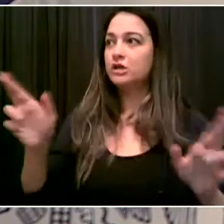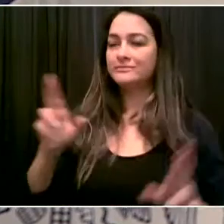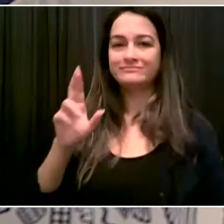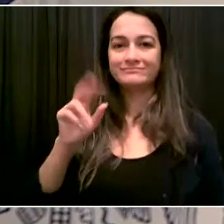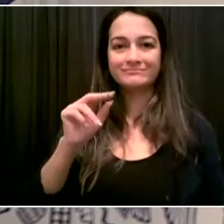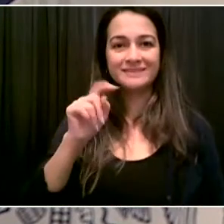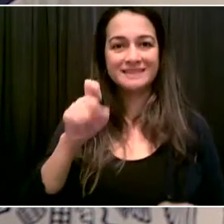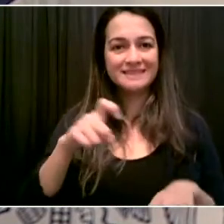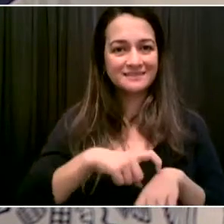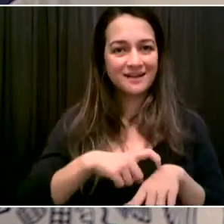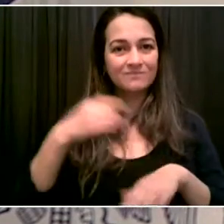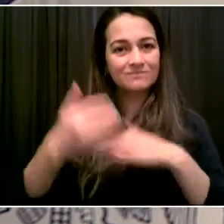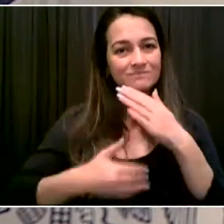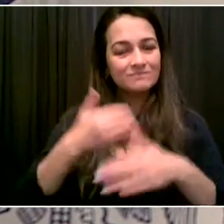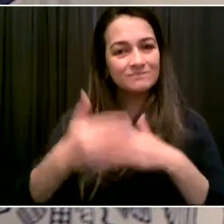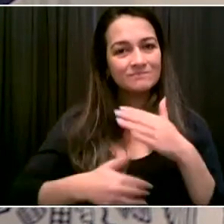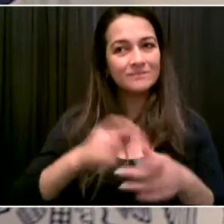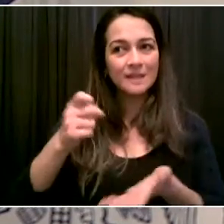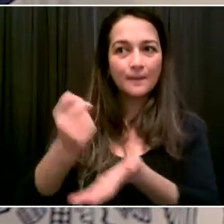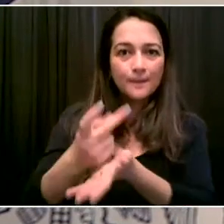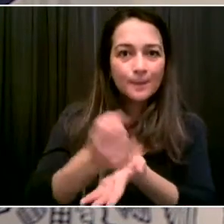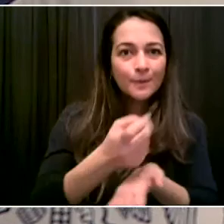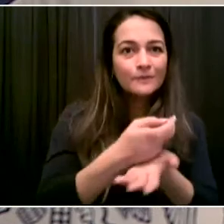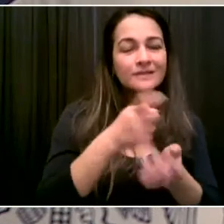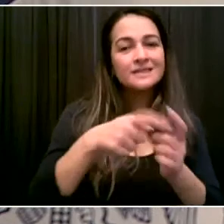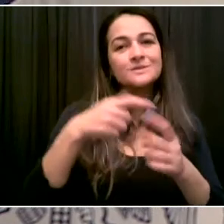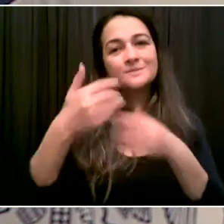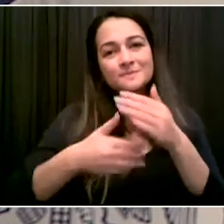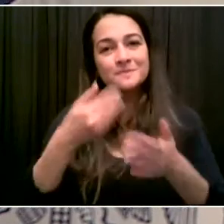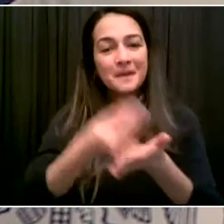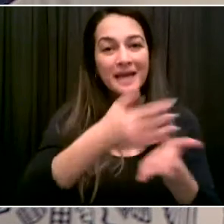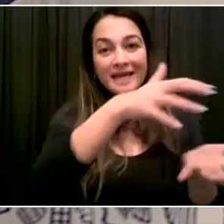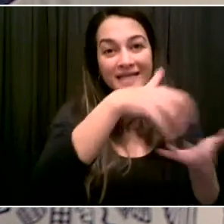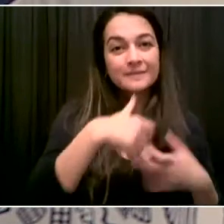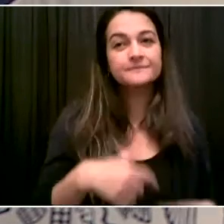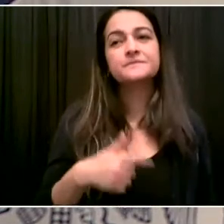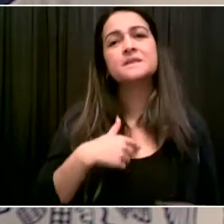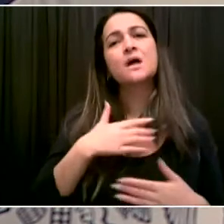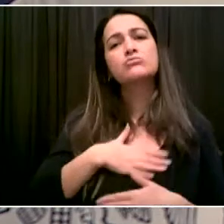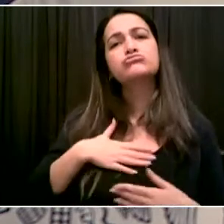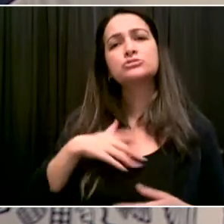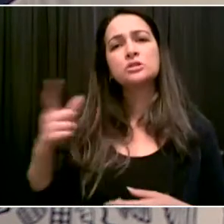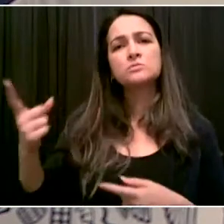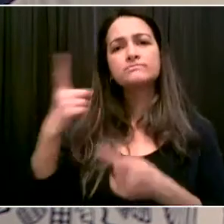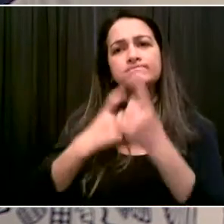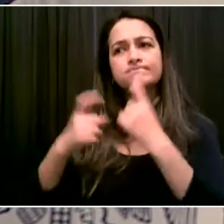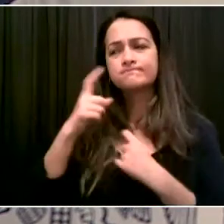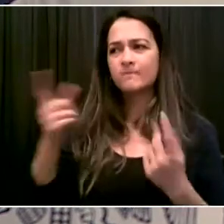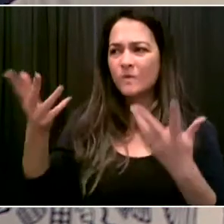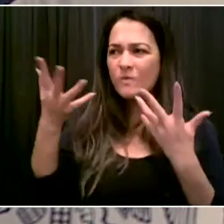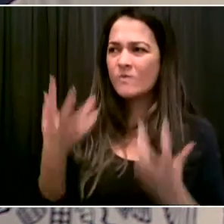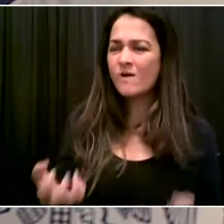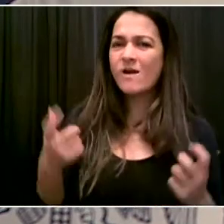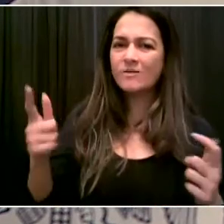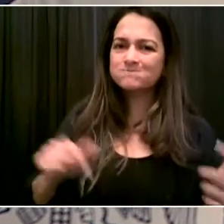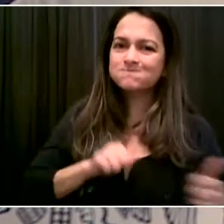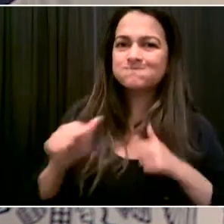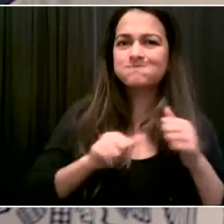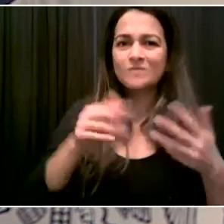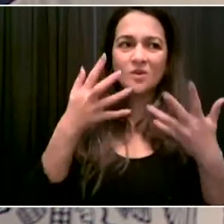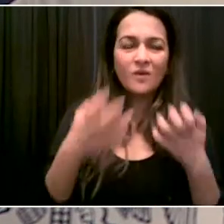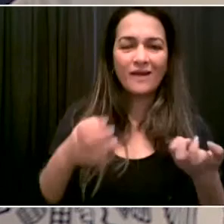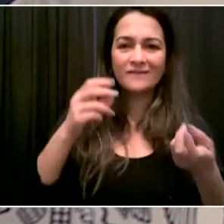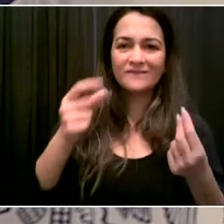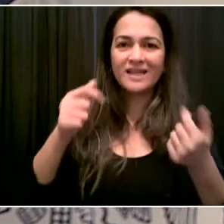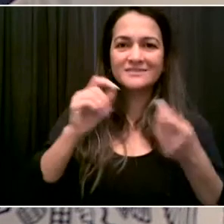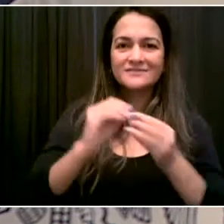we radically, immediately shift to a new approach? I find that very attractive. I think the truth is that the